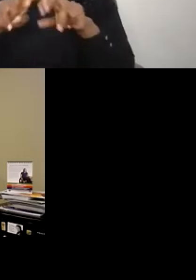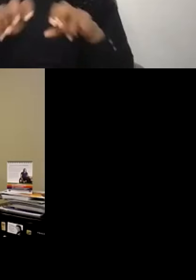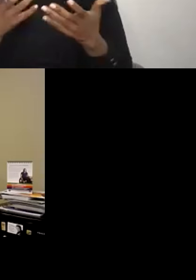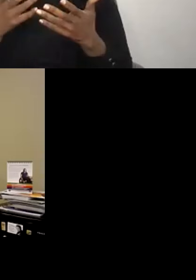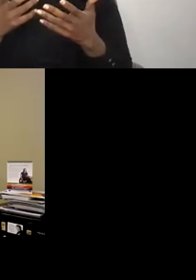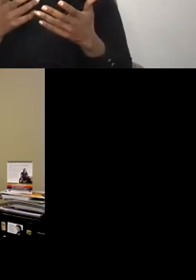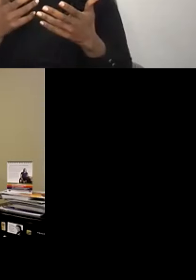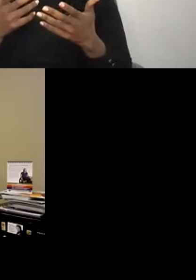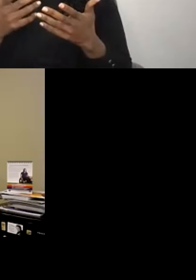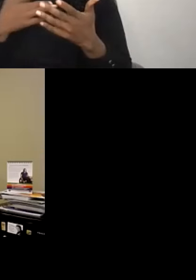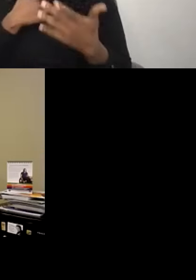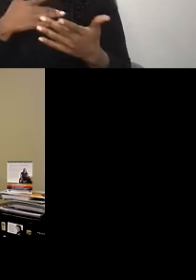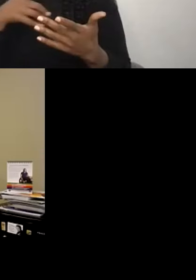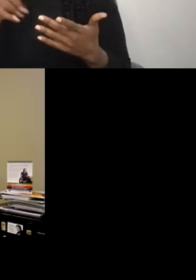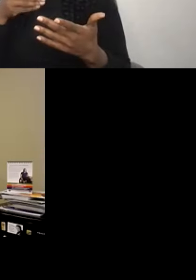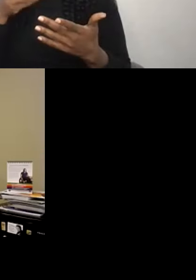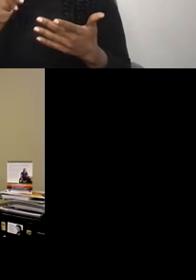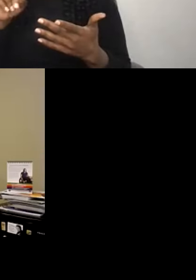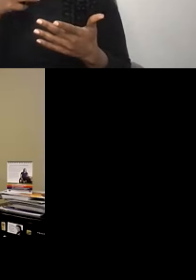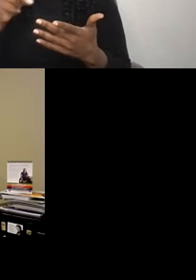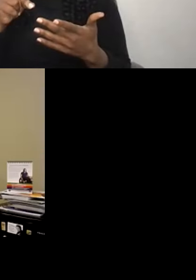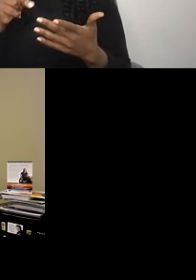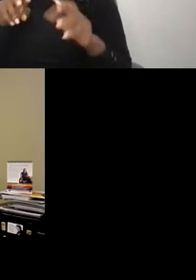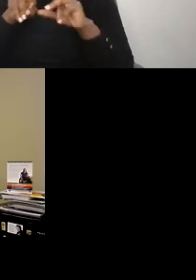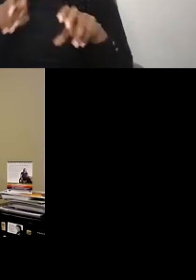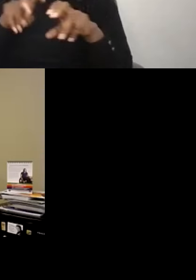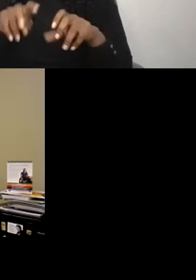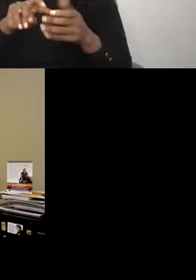since insurance does not pay for ADHD assessments? And